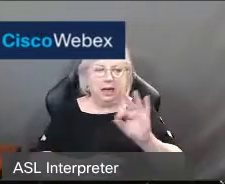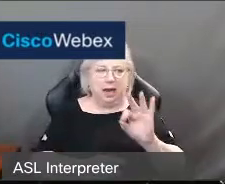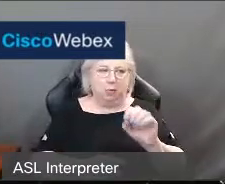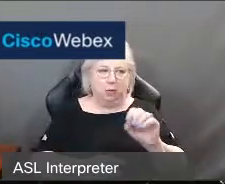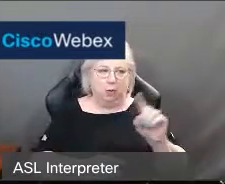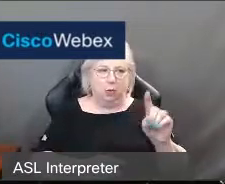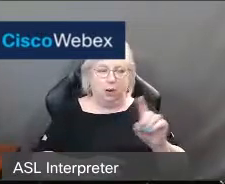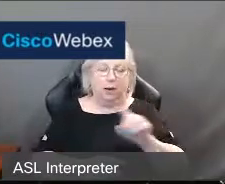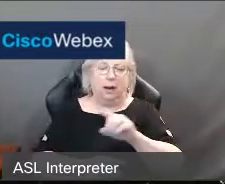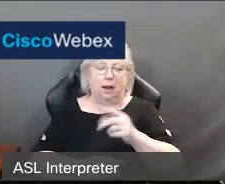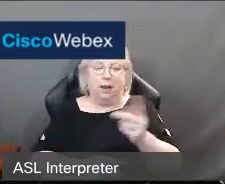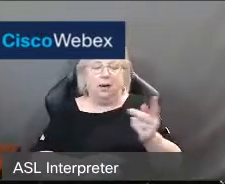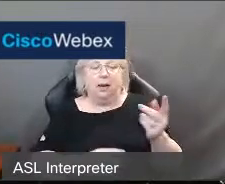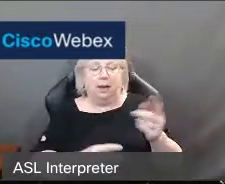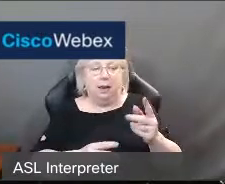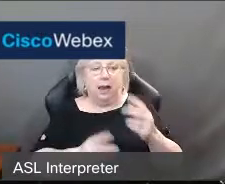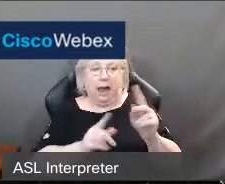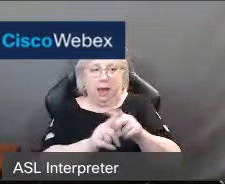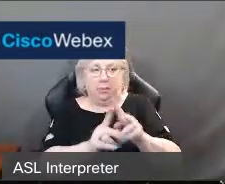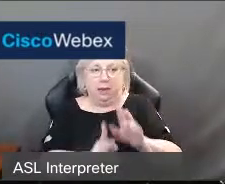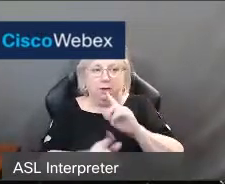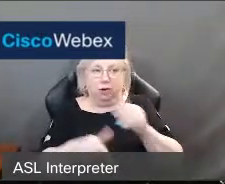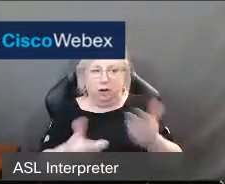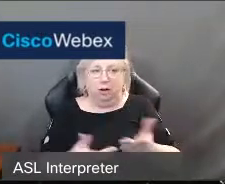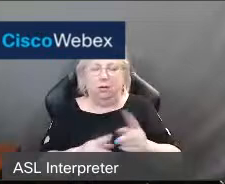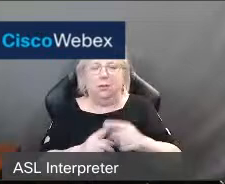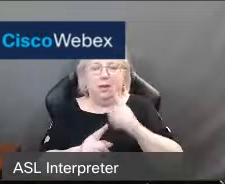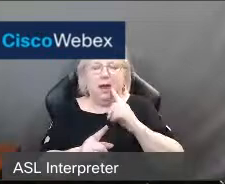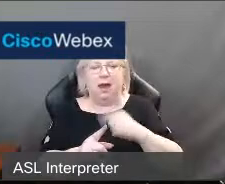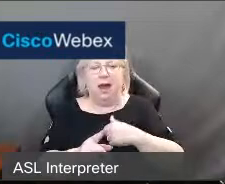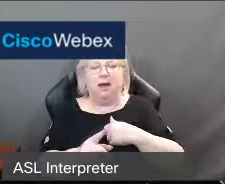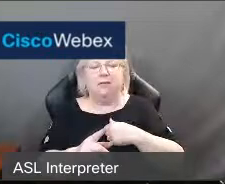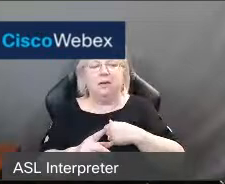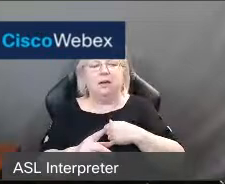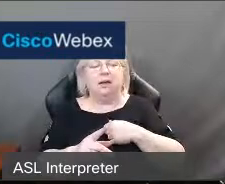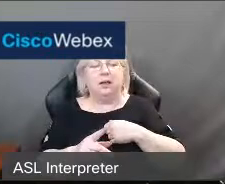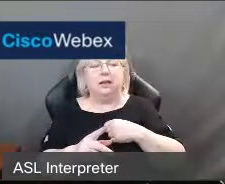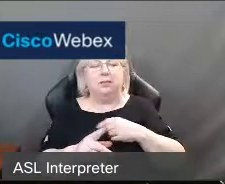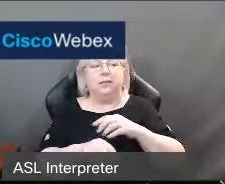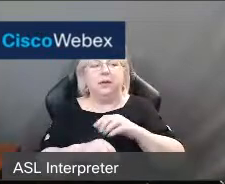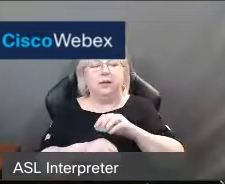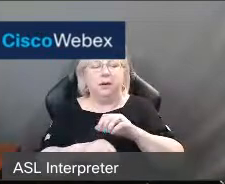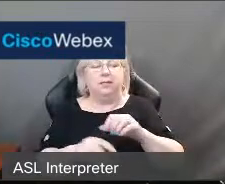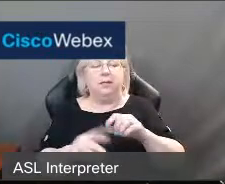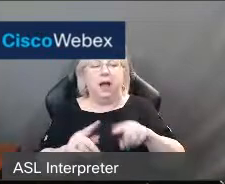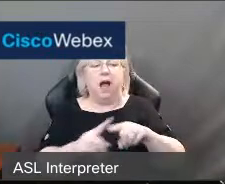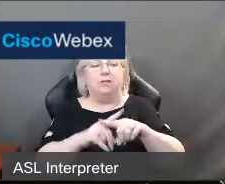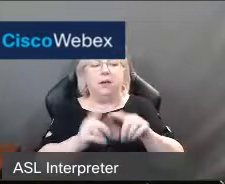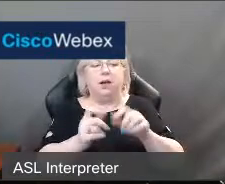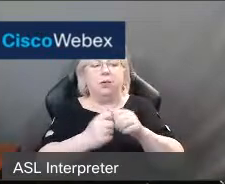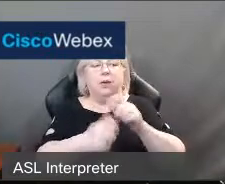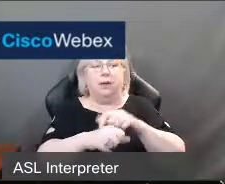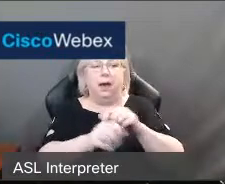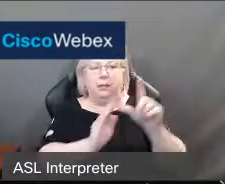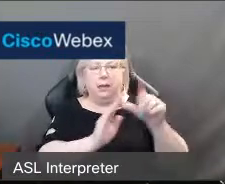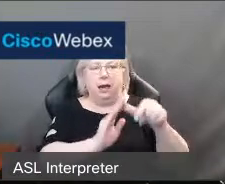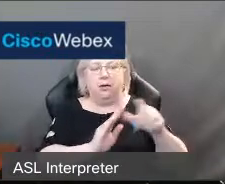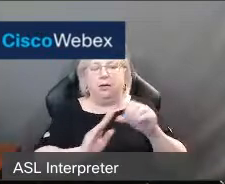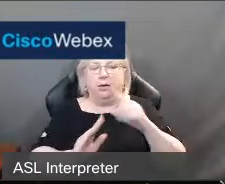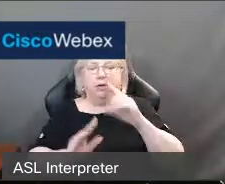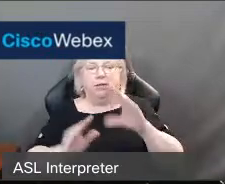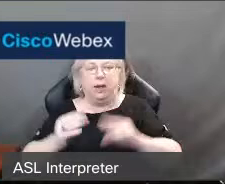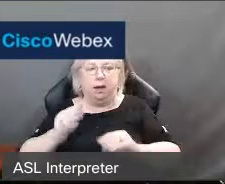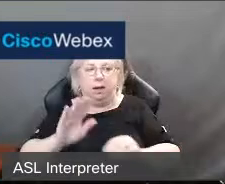but they do have a conflict a little bit later this afternoon. So if that's okay with everyone, I'd like to ask that we go to items